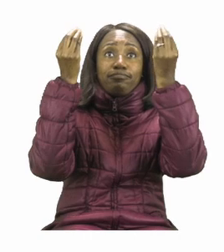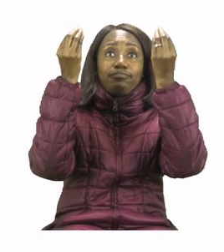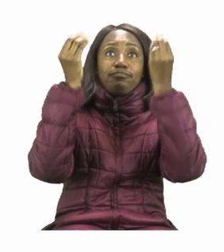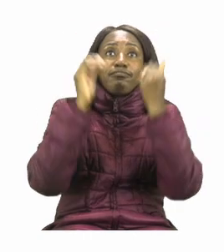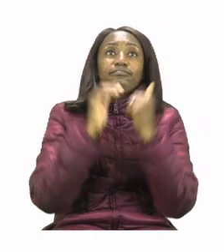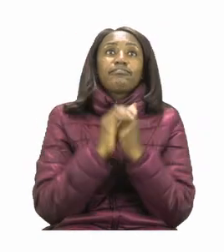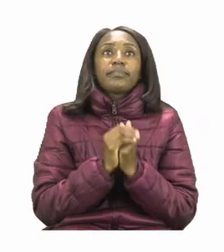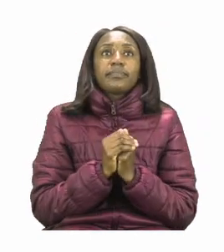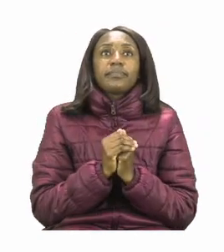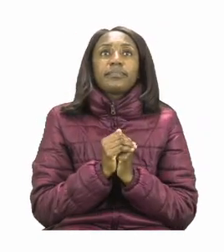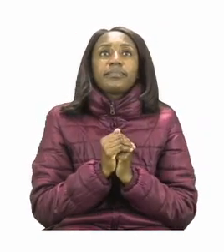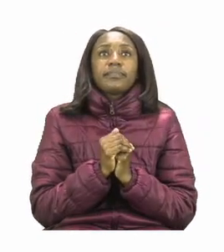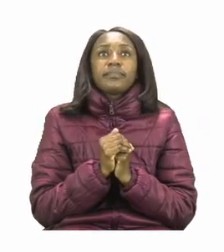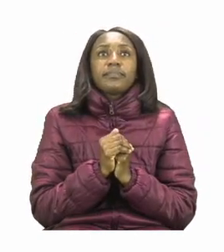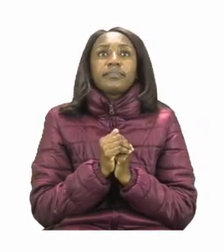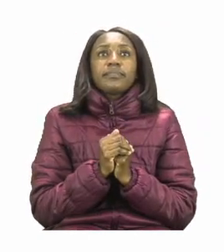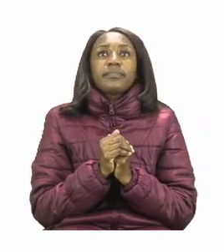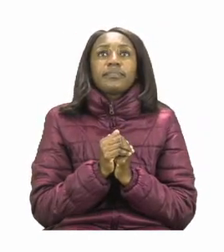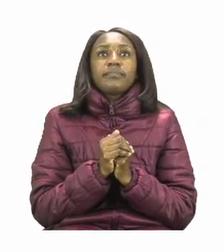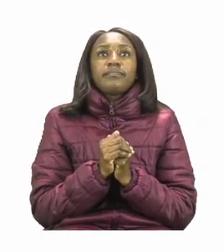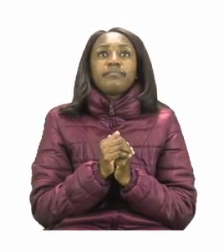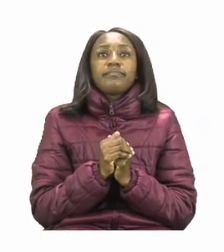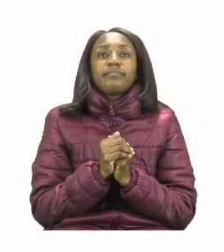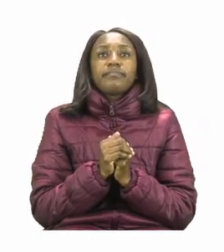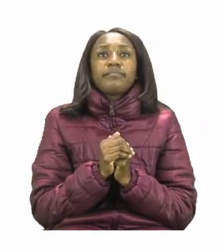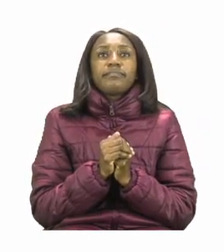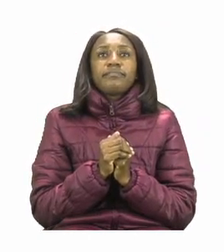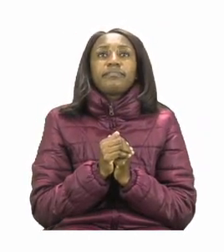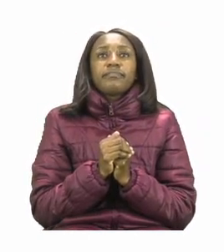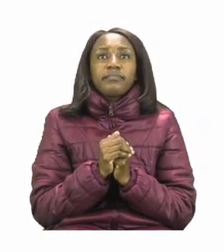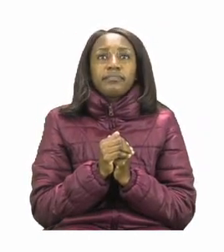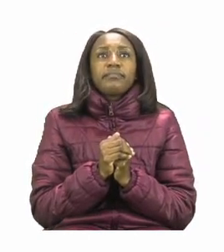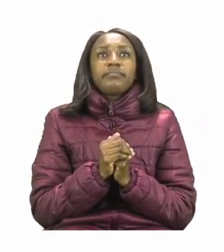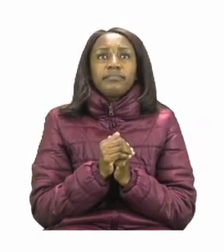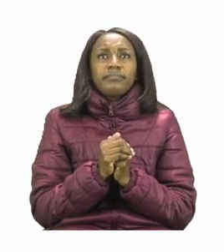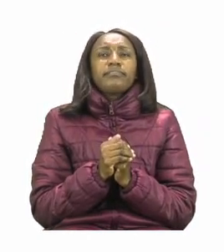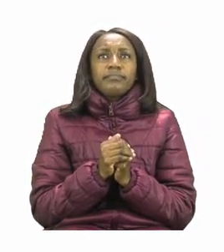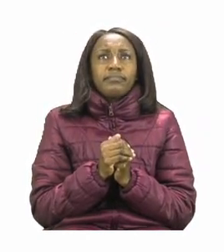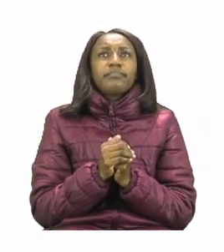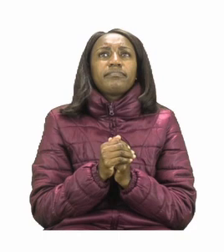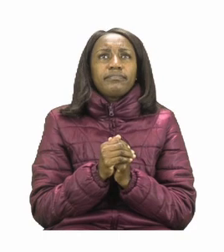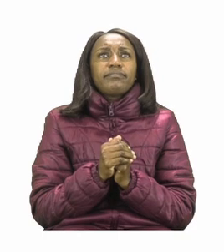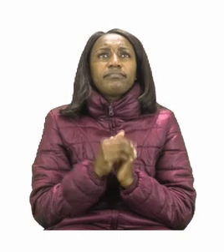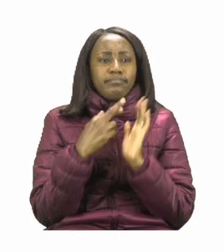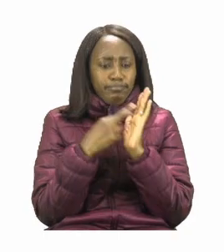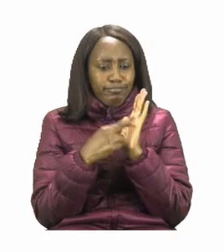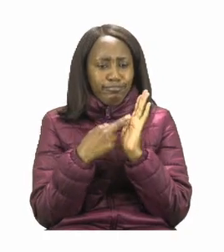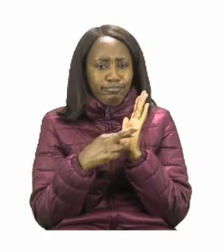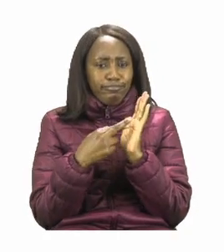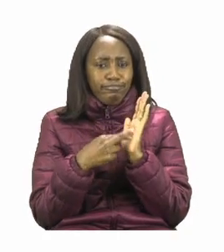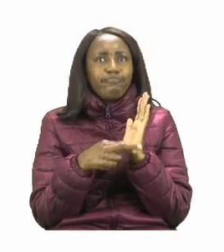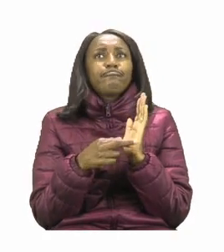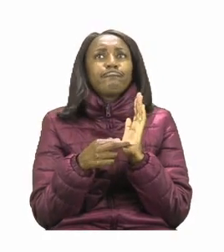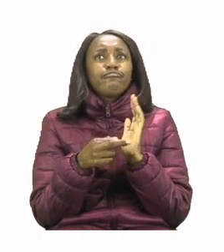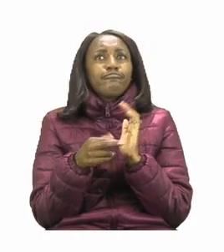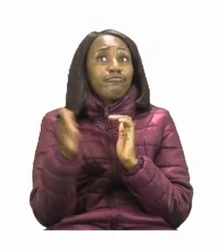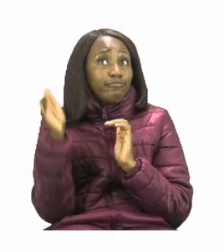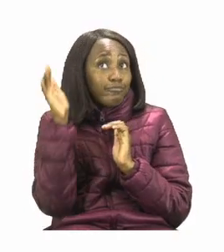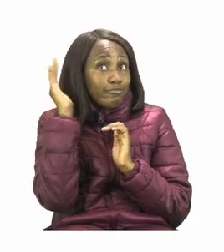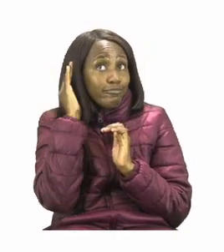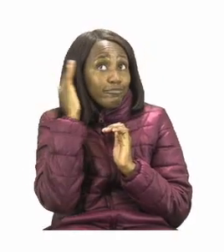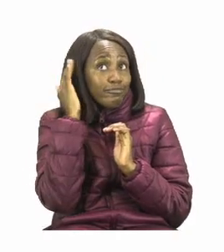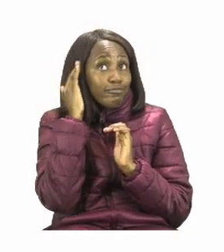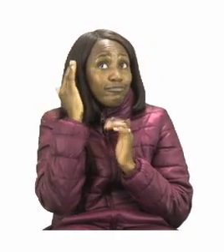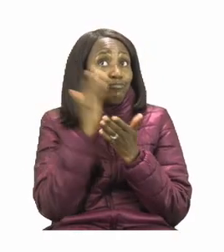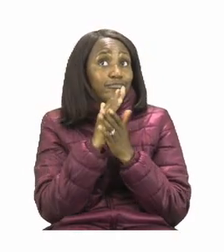So this is our comprehension passage, and I'm sure you have heard all the very important rules. Some of them you may not